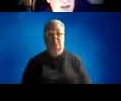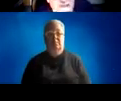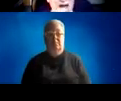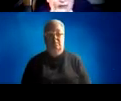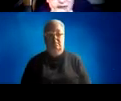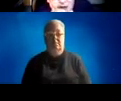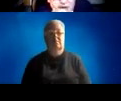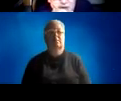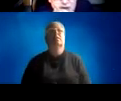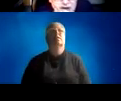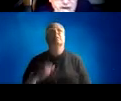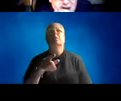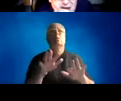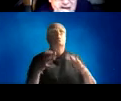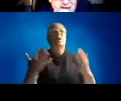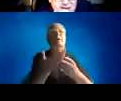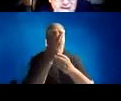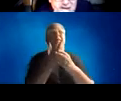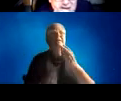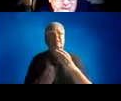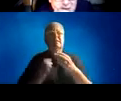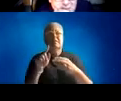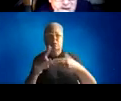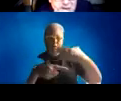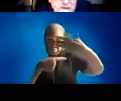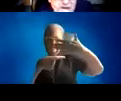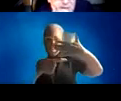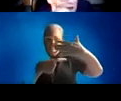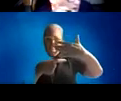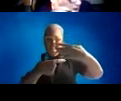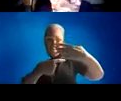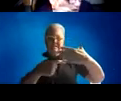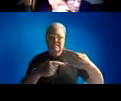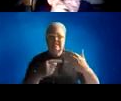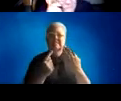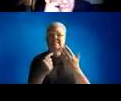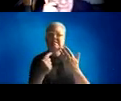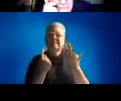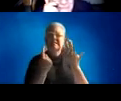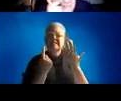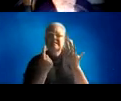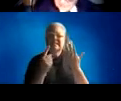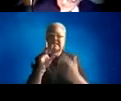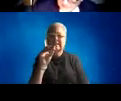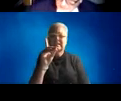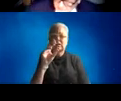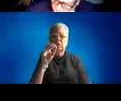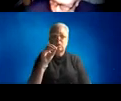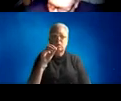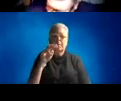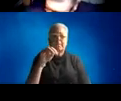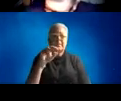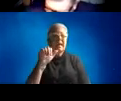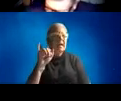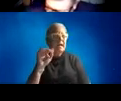was left out from those 6 domains. That has anybody put down what they think might have been left out? Yes.